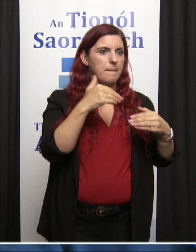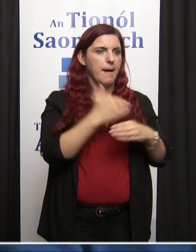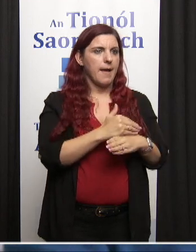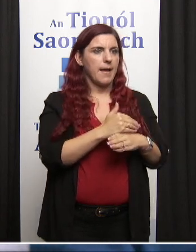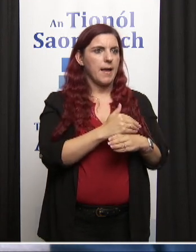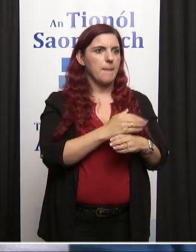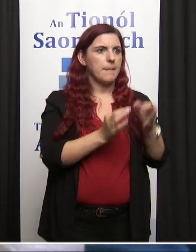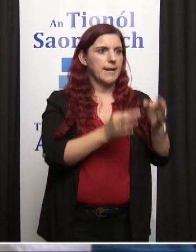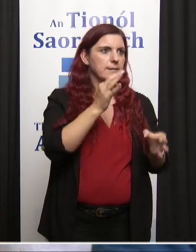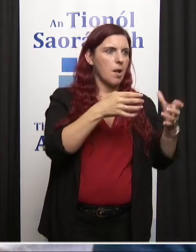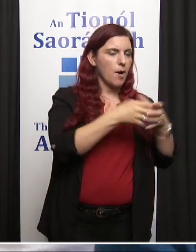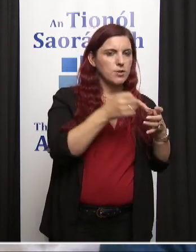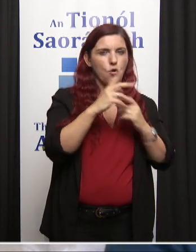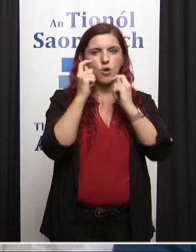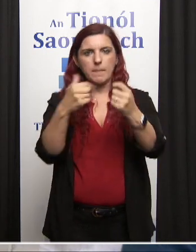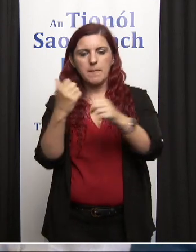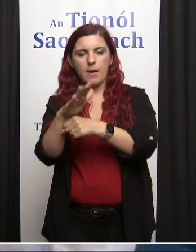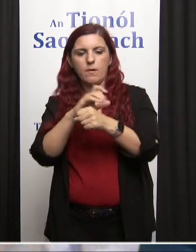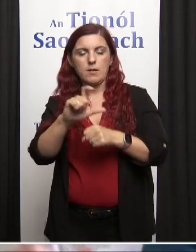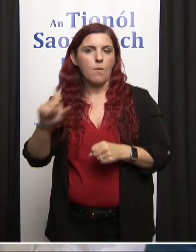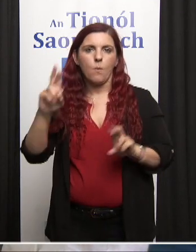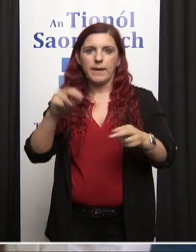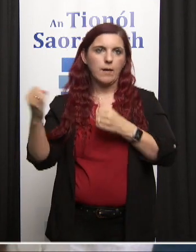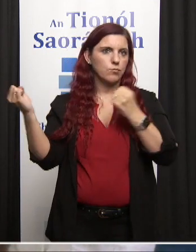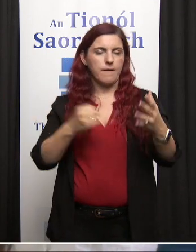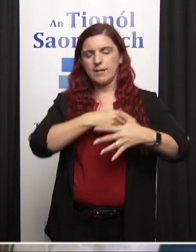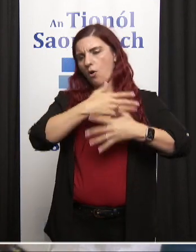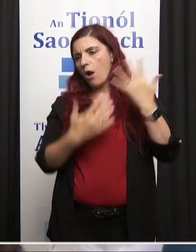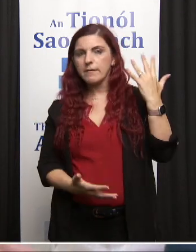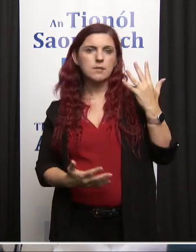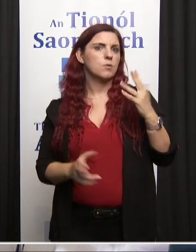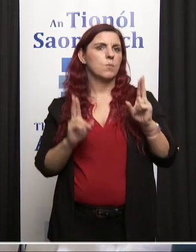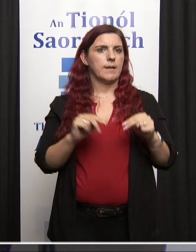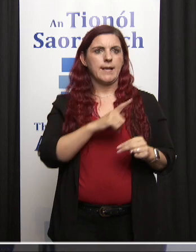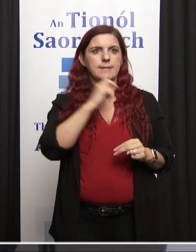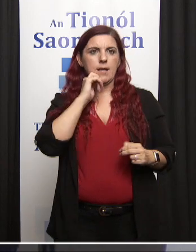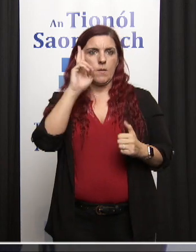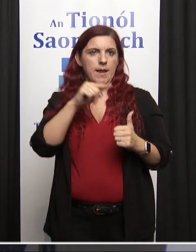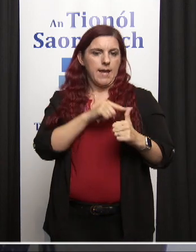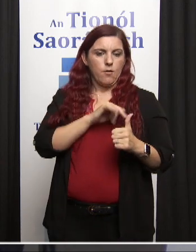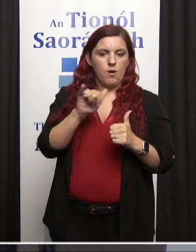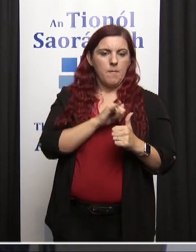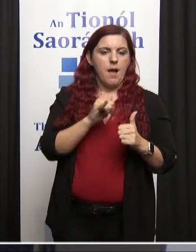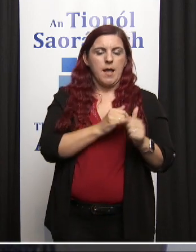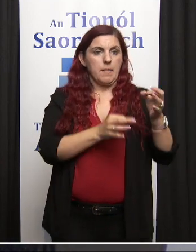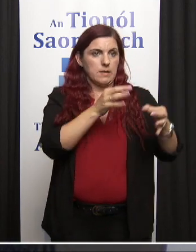council. So, but we can provide the full spectrum here. You can make it that, well, you can be nominated by political parties. We can